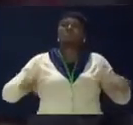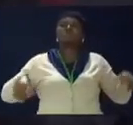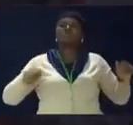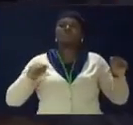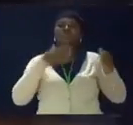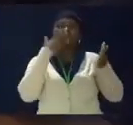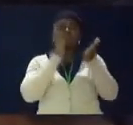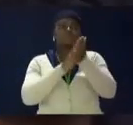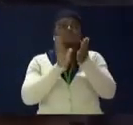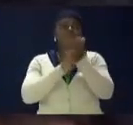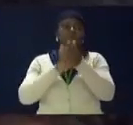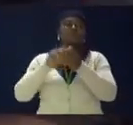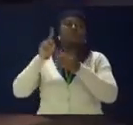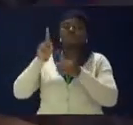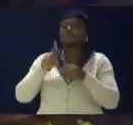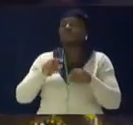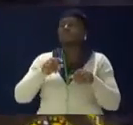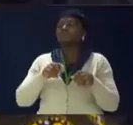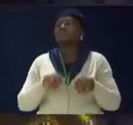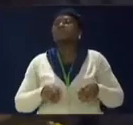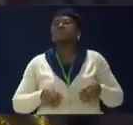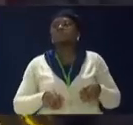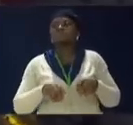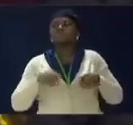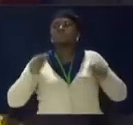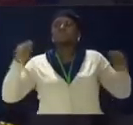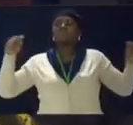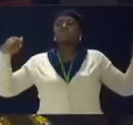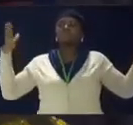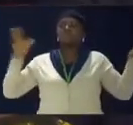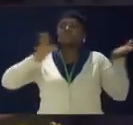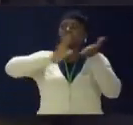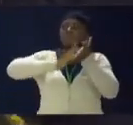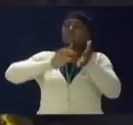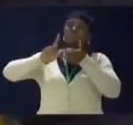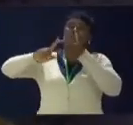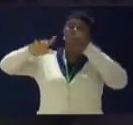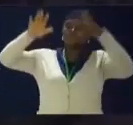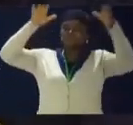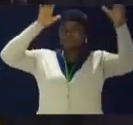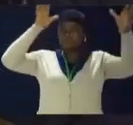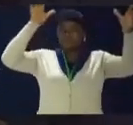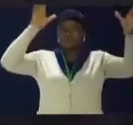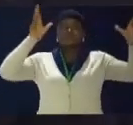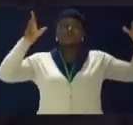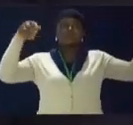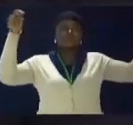Oh, boy,